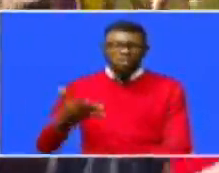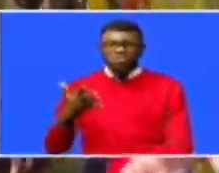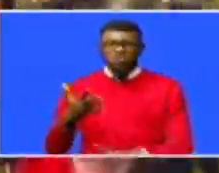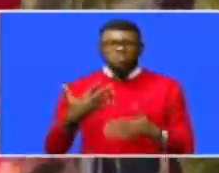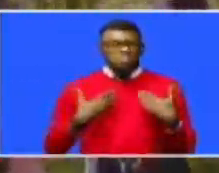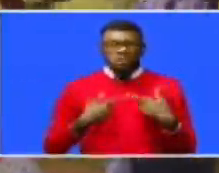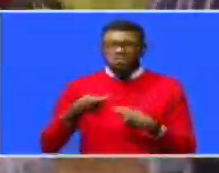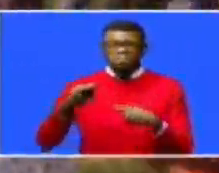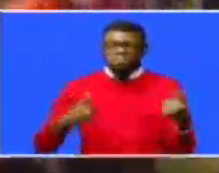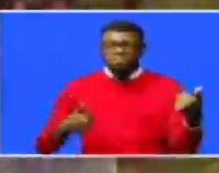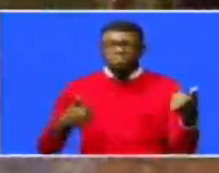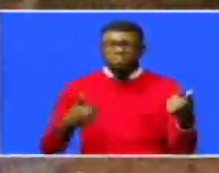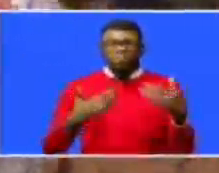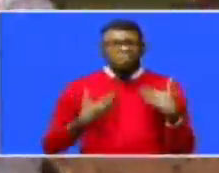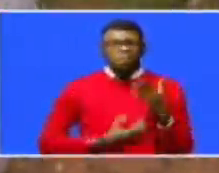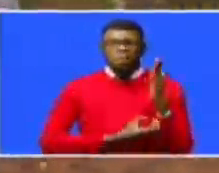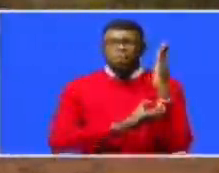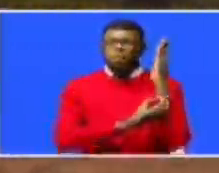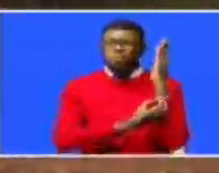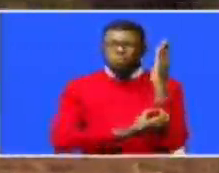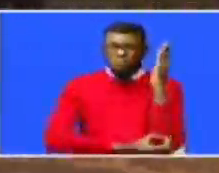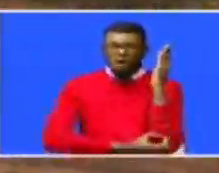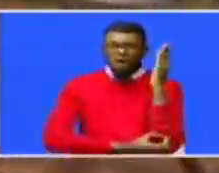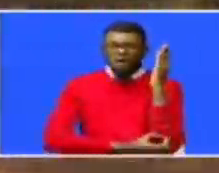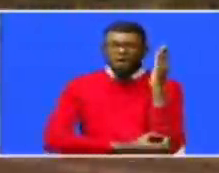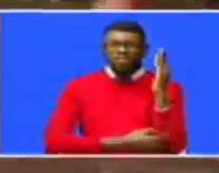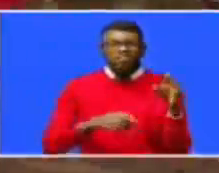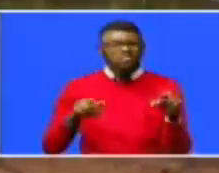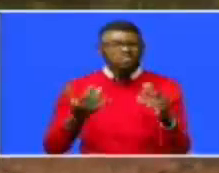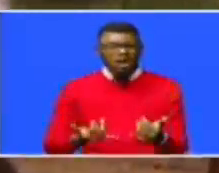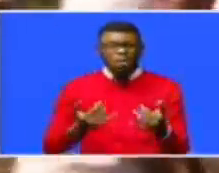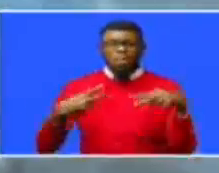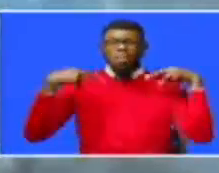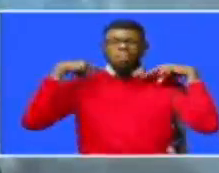The claws of poverty have been breathing life to domestic servitude.